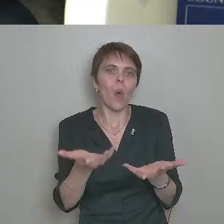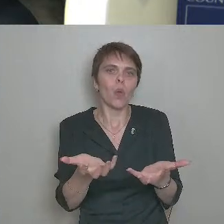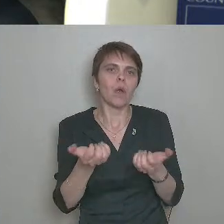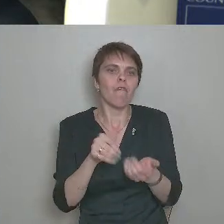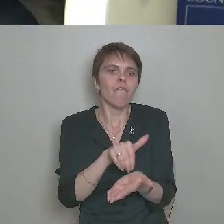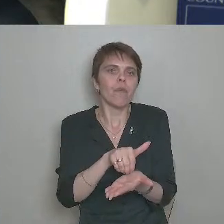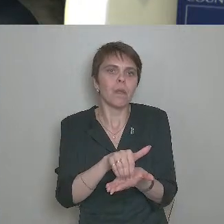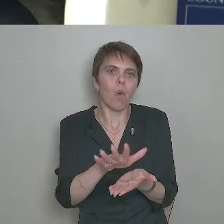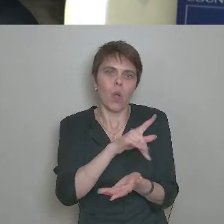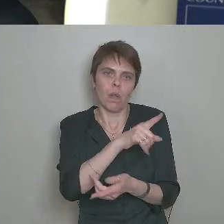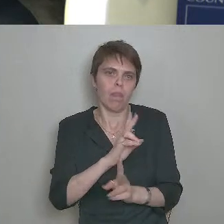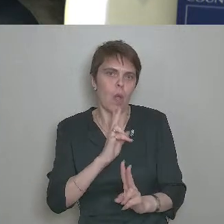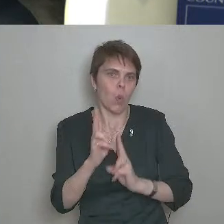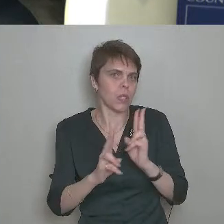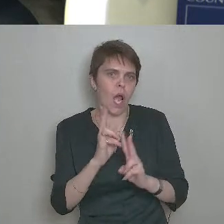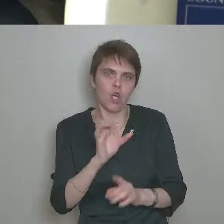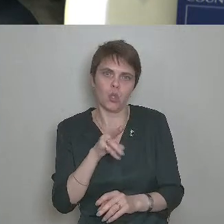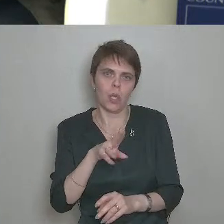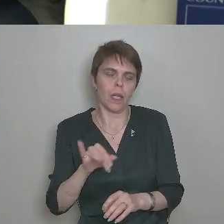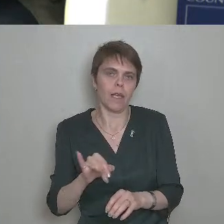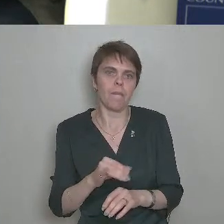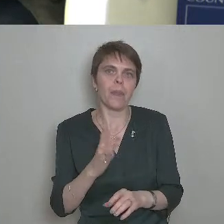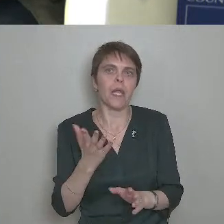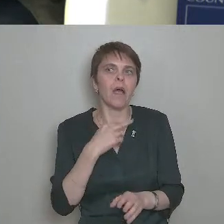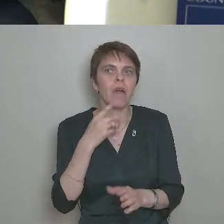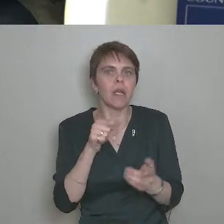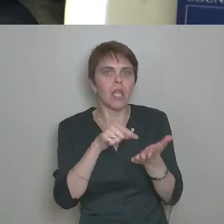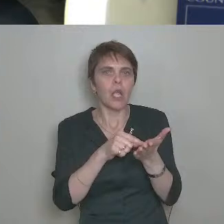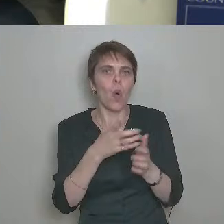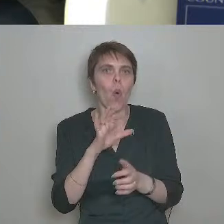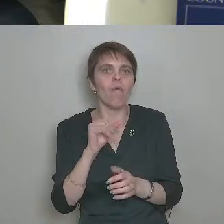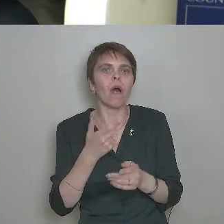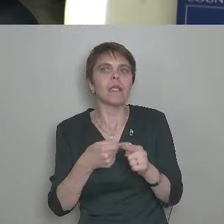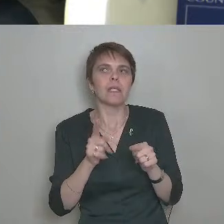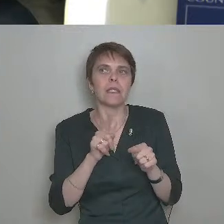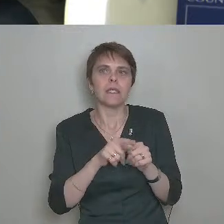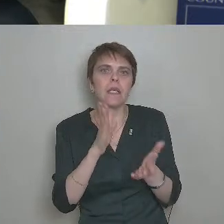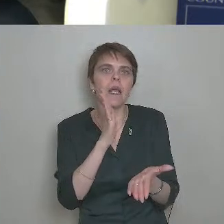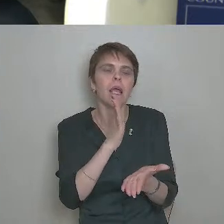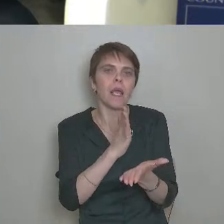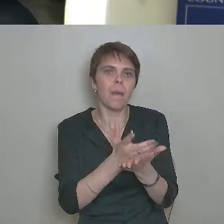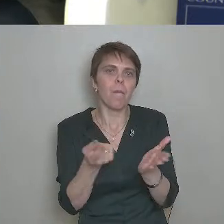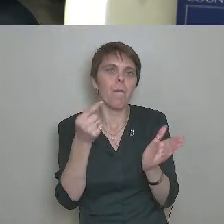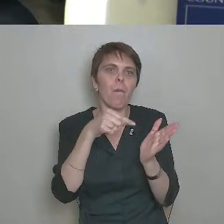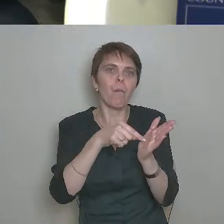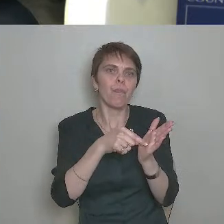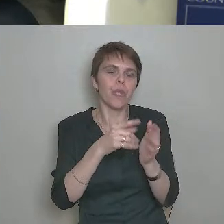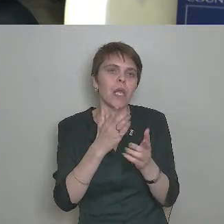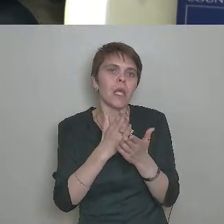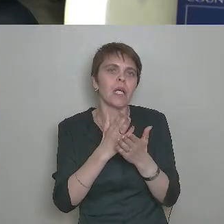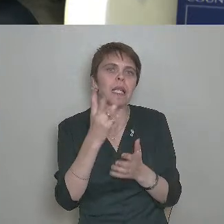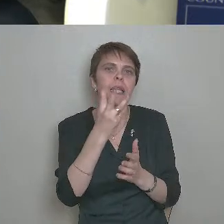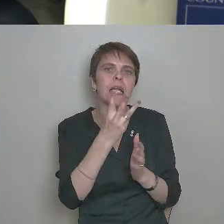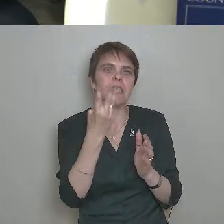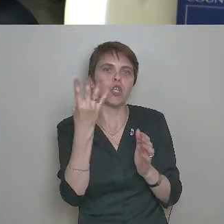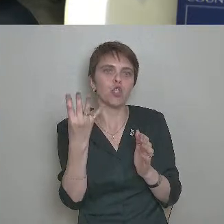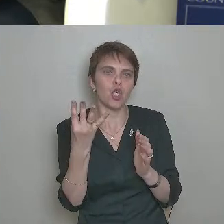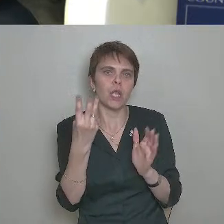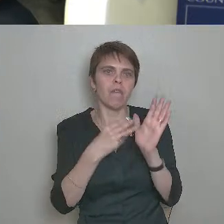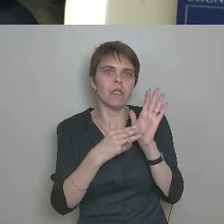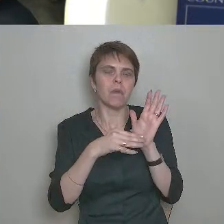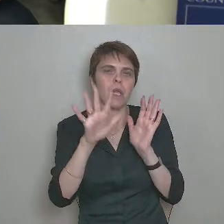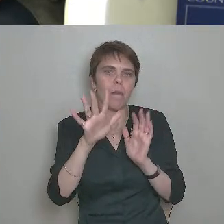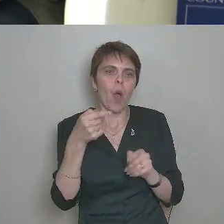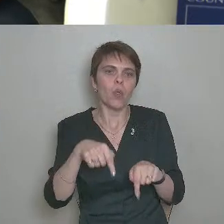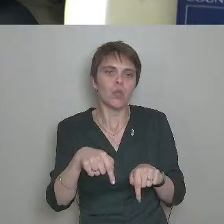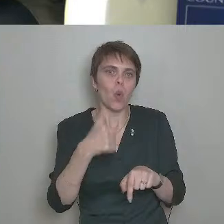of candidates that got refusals and didn't contest that. That's one of the new things that was introduced by